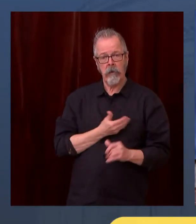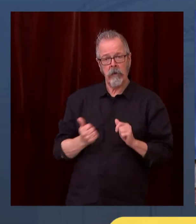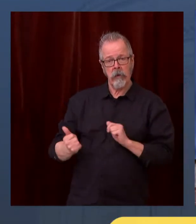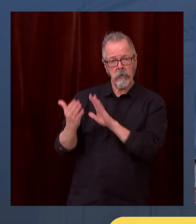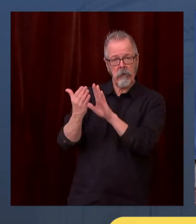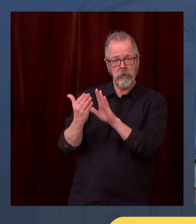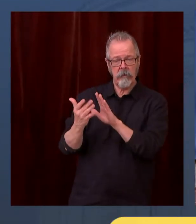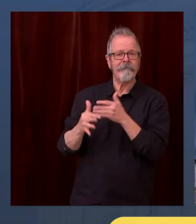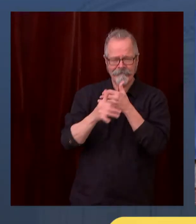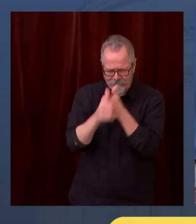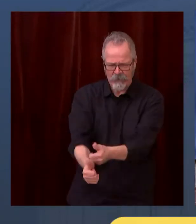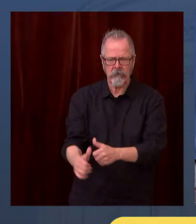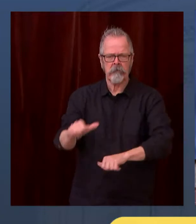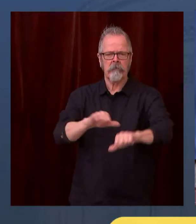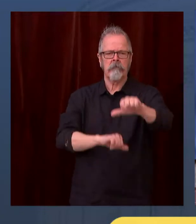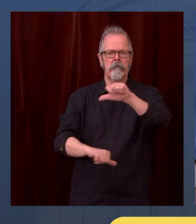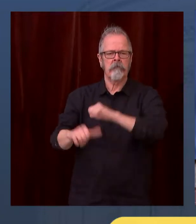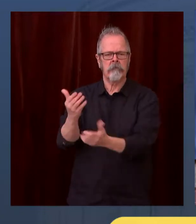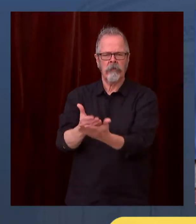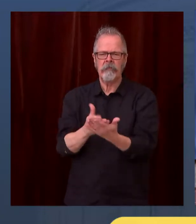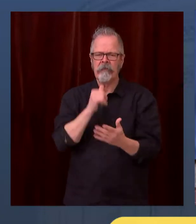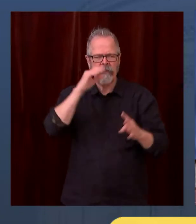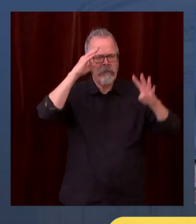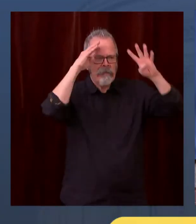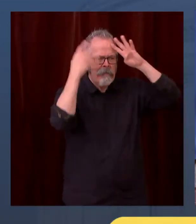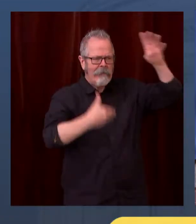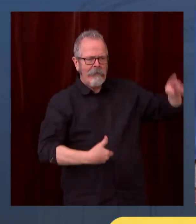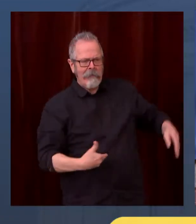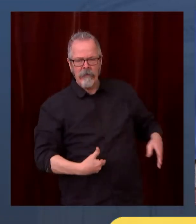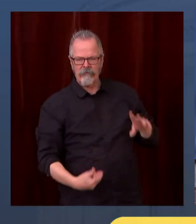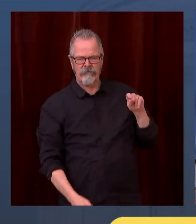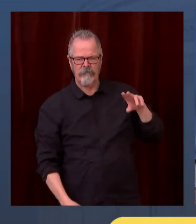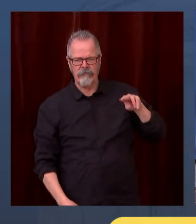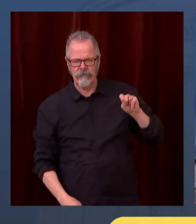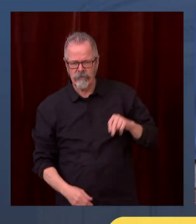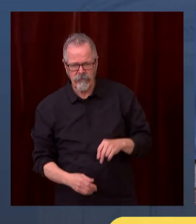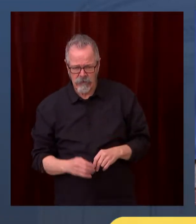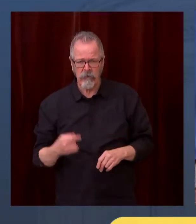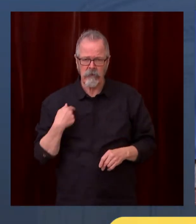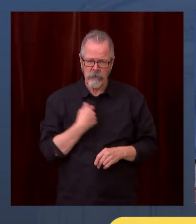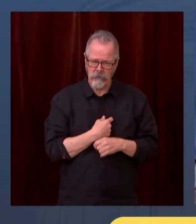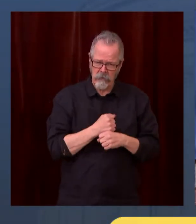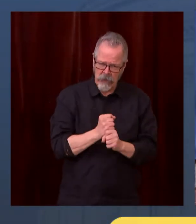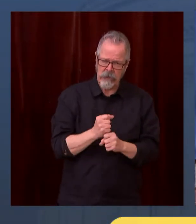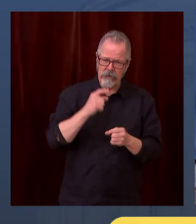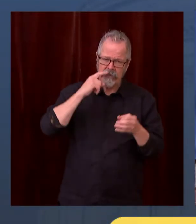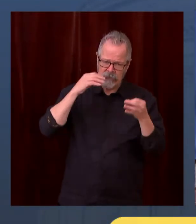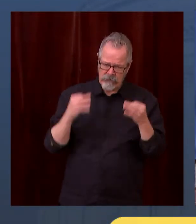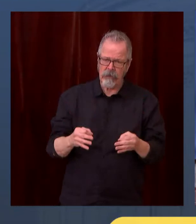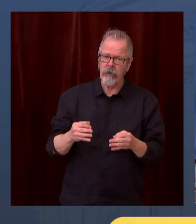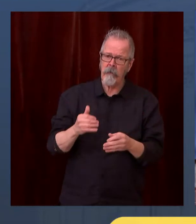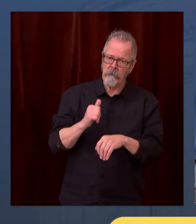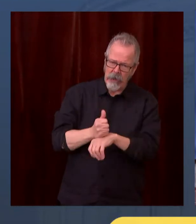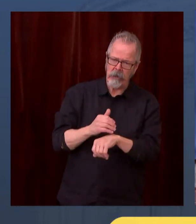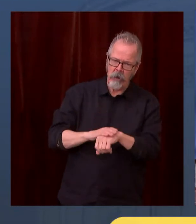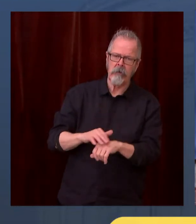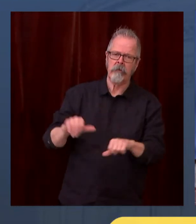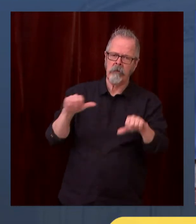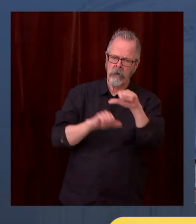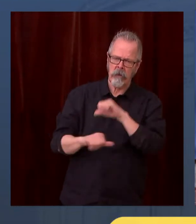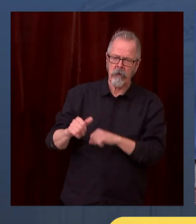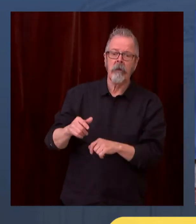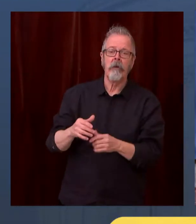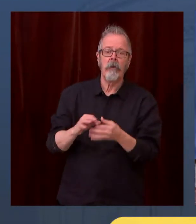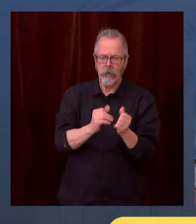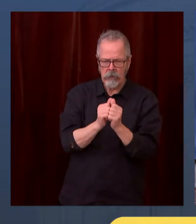the belief that we need to make reasoned decisions as we reopen our businesses. Now, before we lose the forest